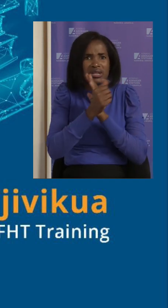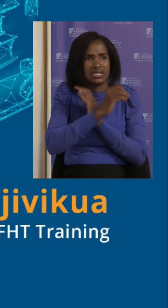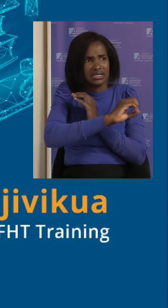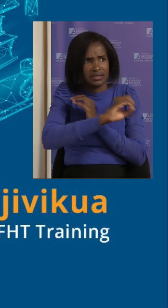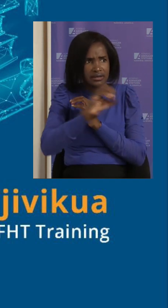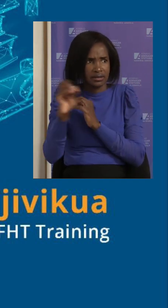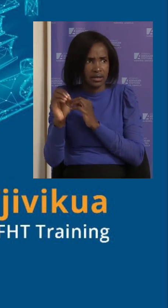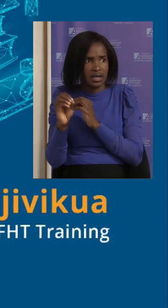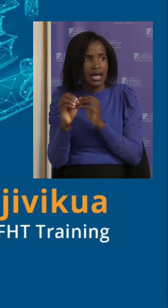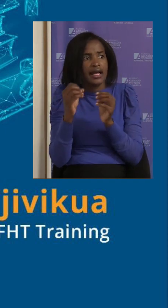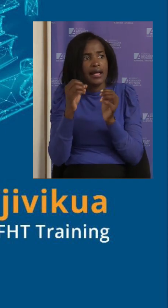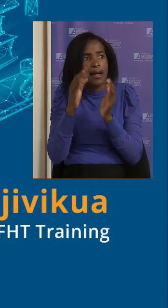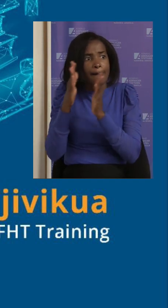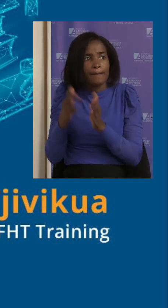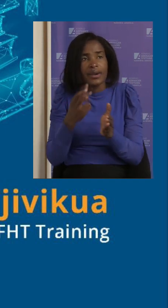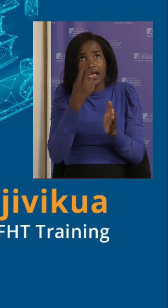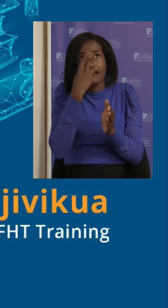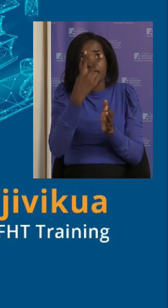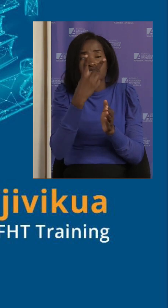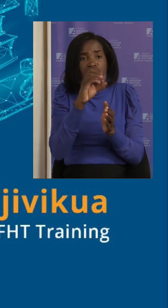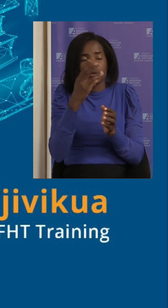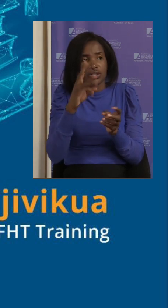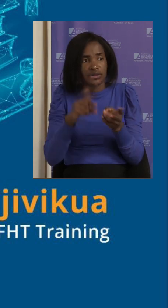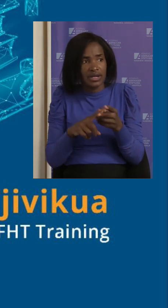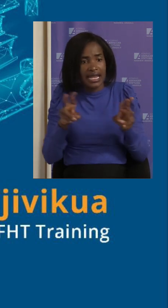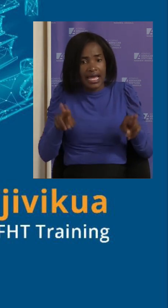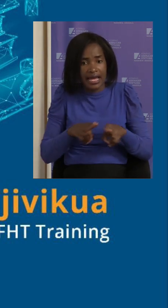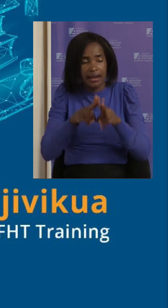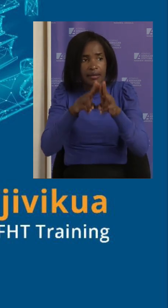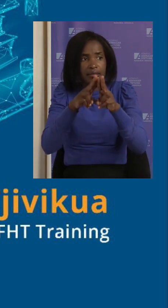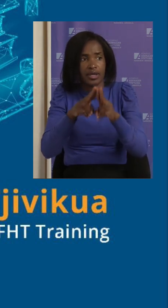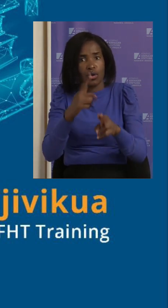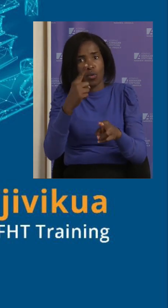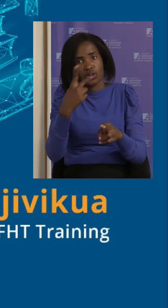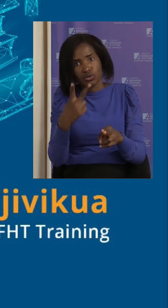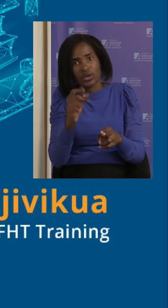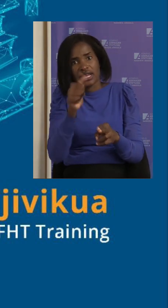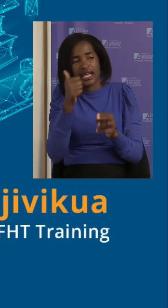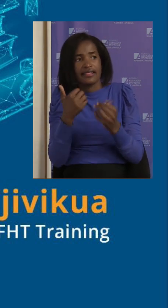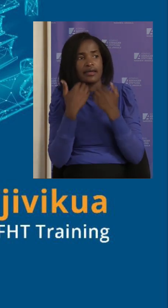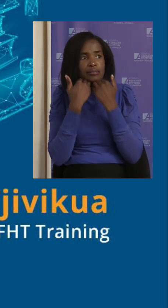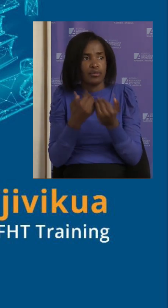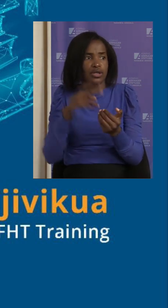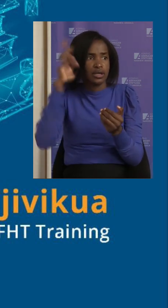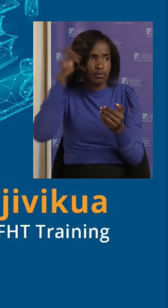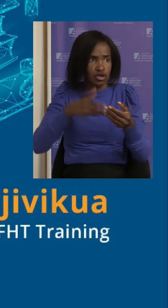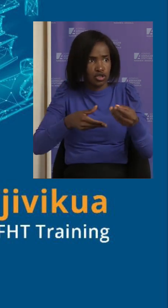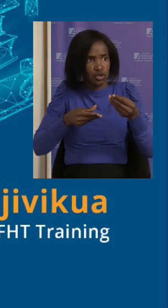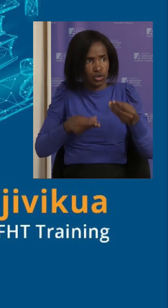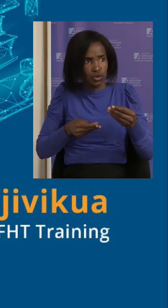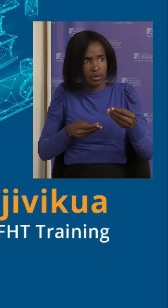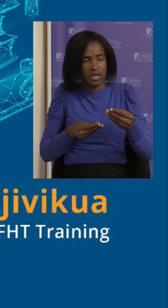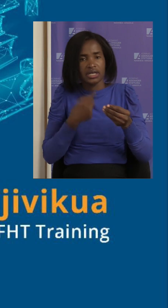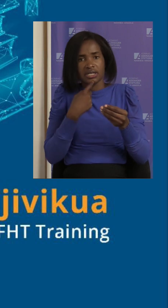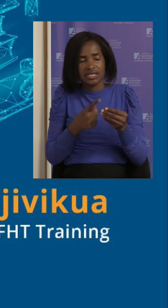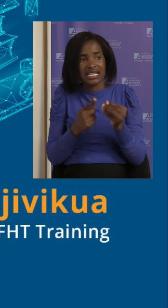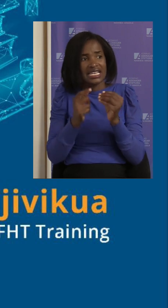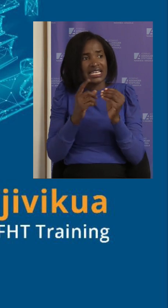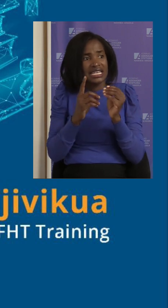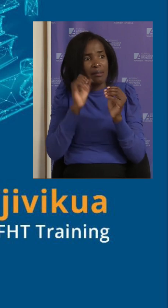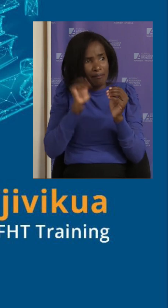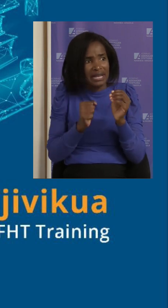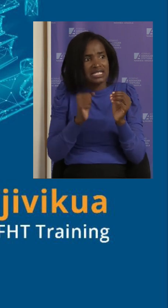Development Plans, Vision 2030 Harambee Prosperity Plan 1 and 2 and other important policy documents point to the fact that skills